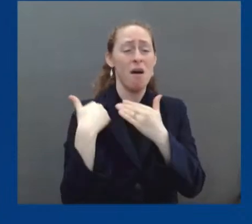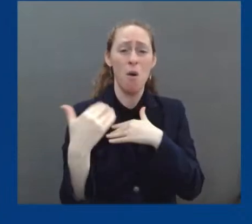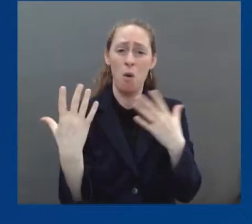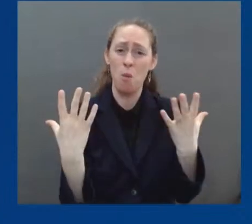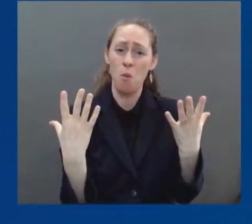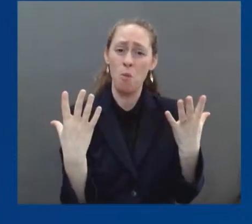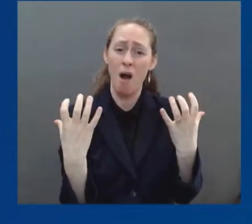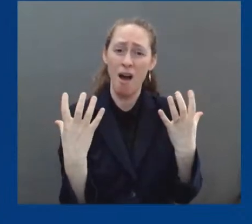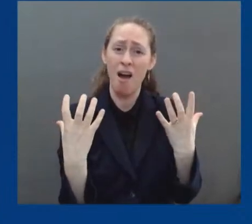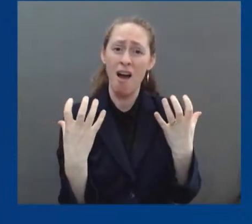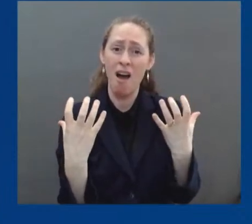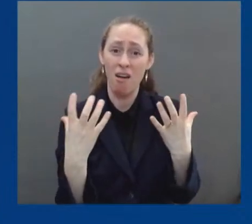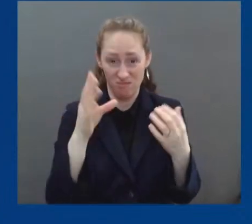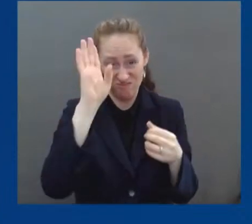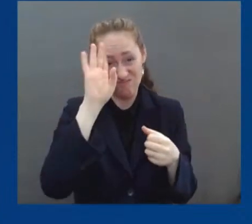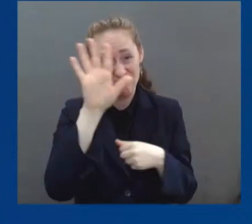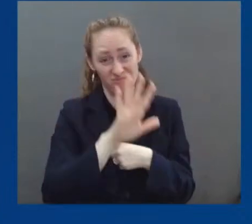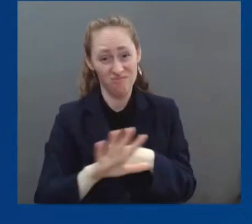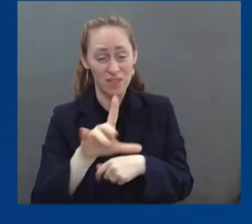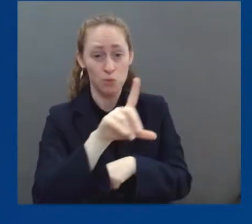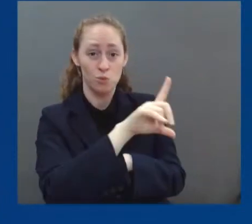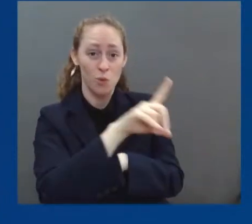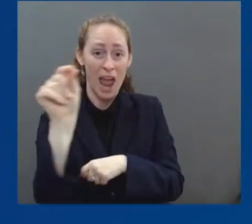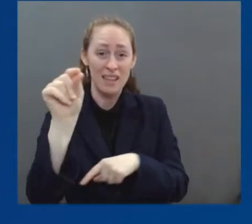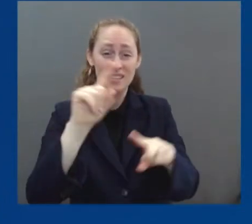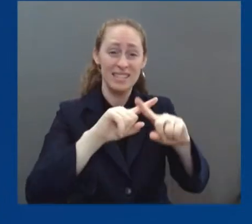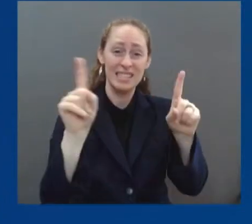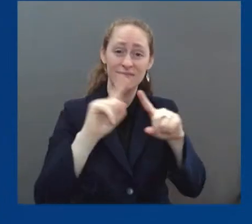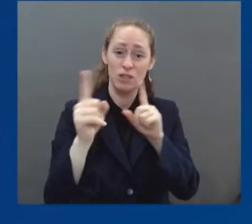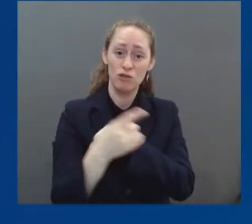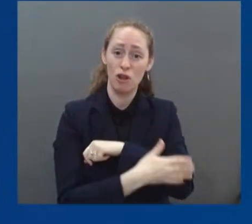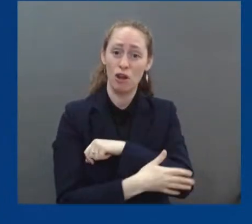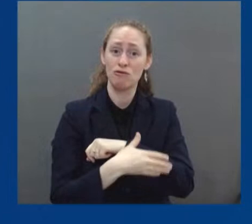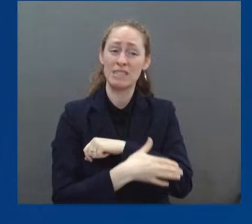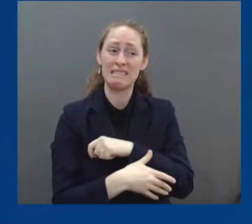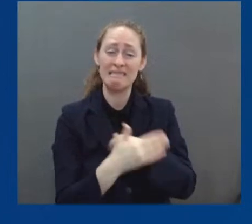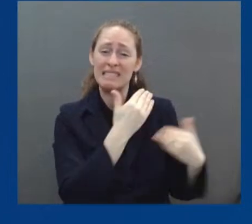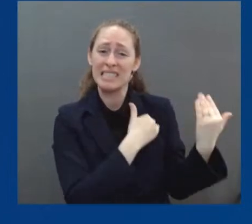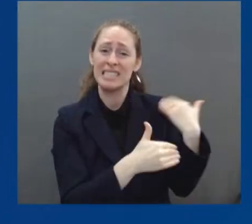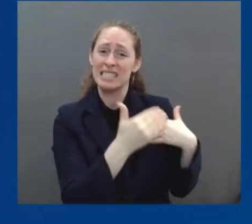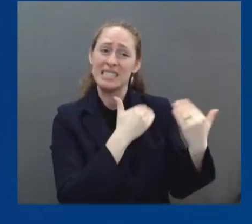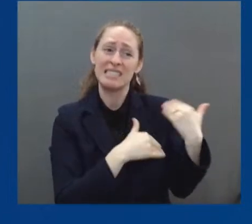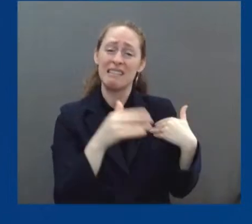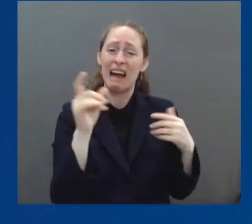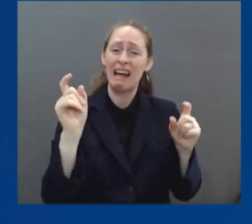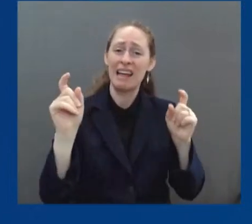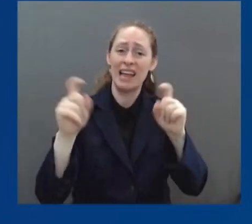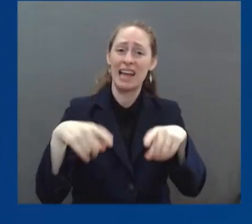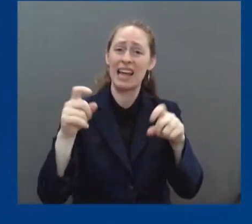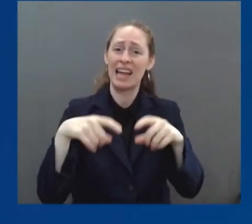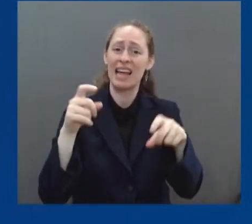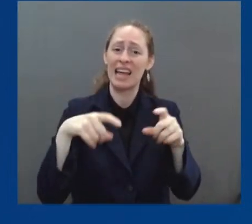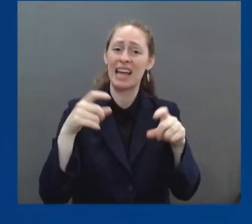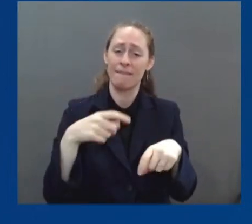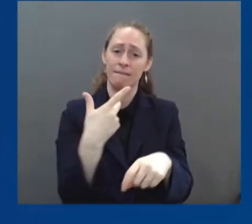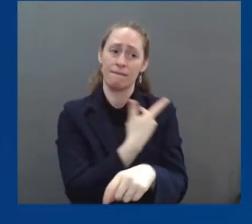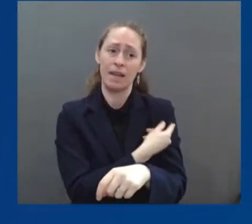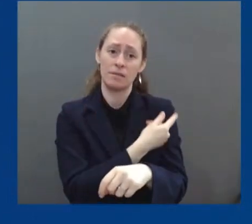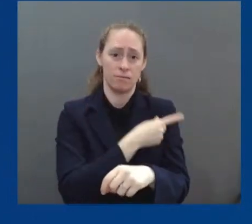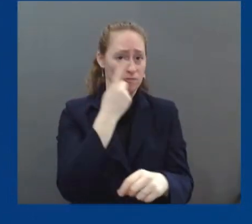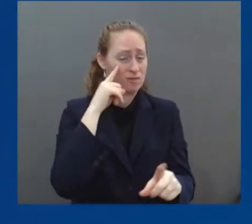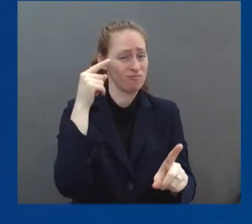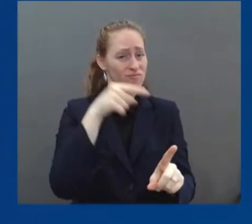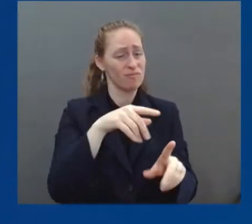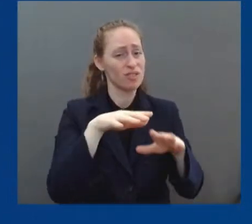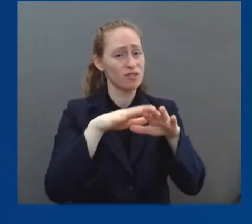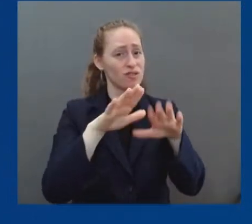United States asking us to provide vaccines for their young children. We're now ready to answer their call. It's